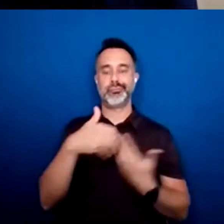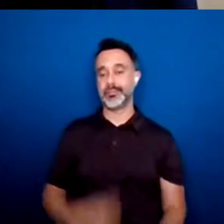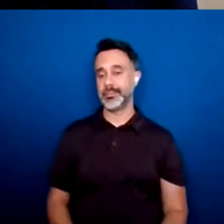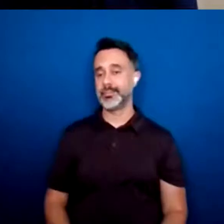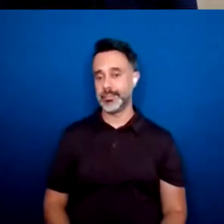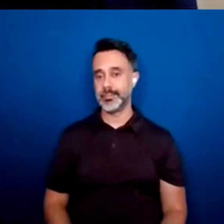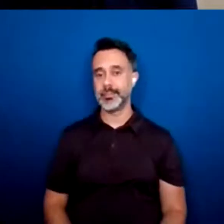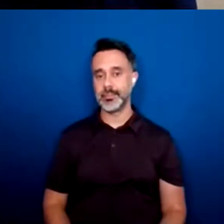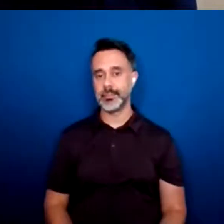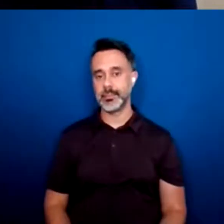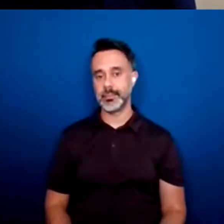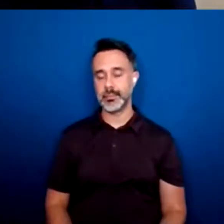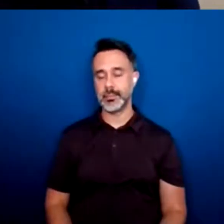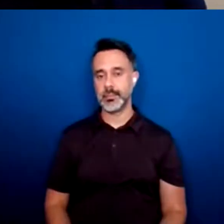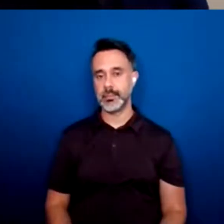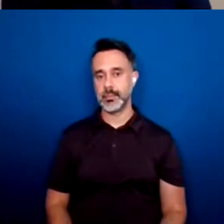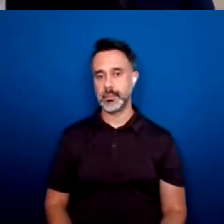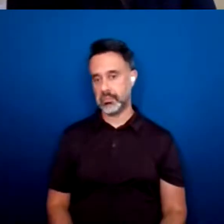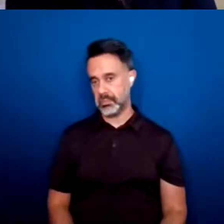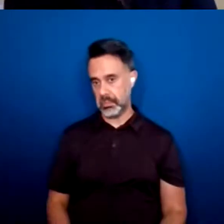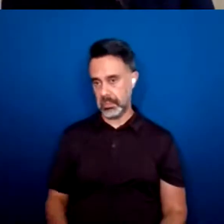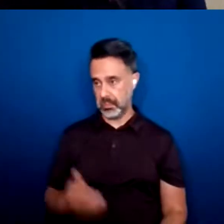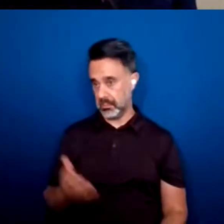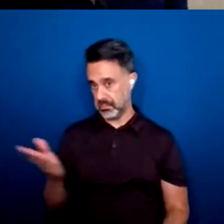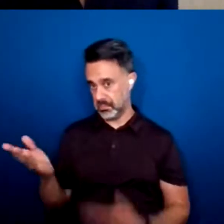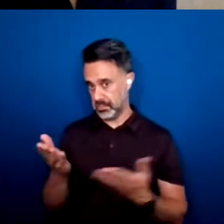I don't know if you have better or different